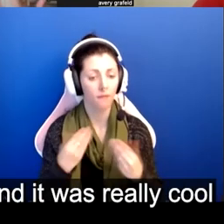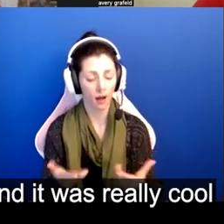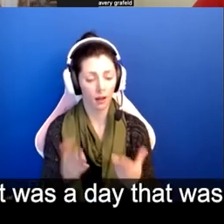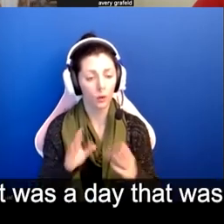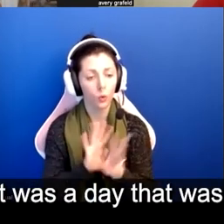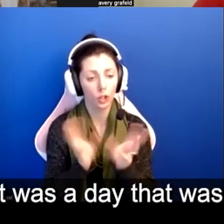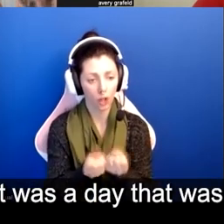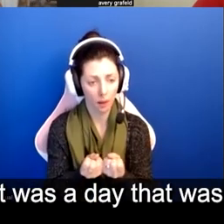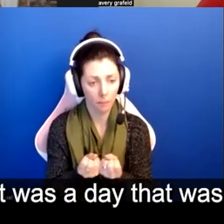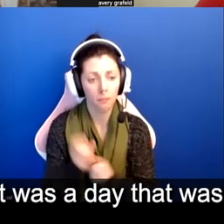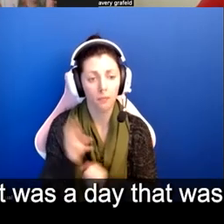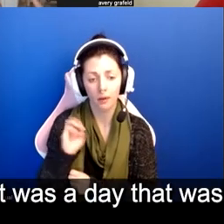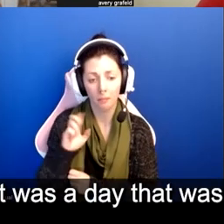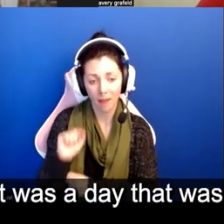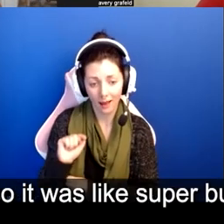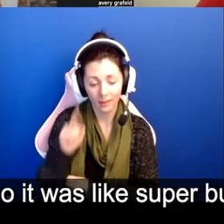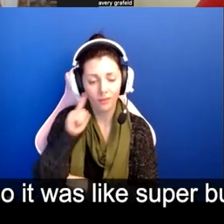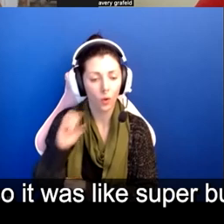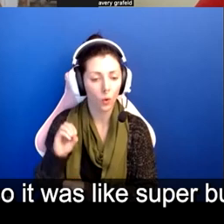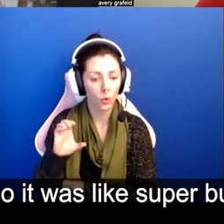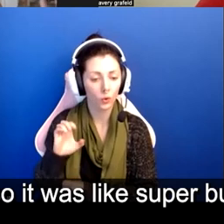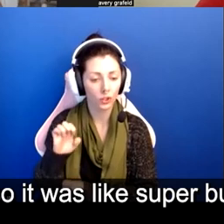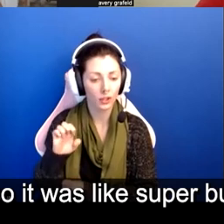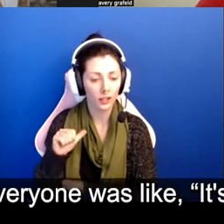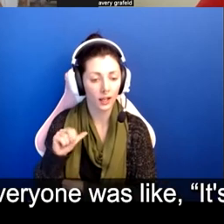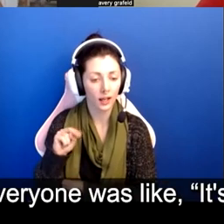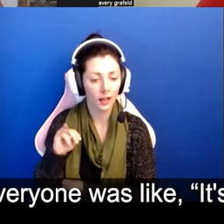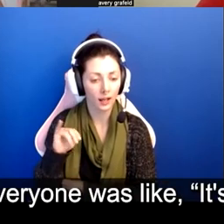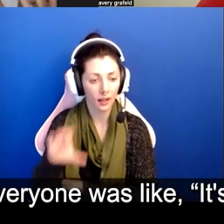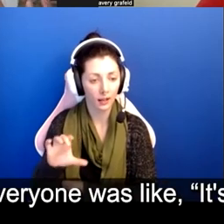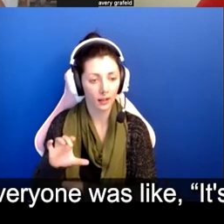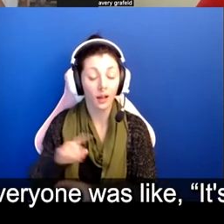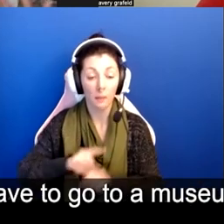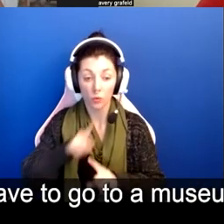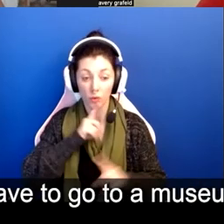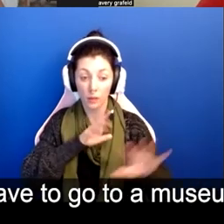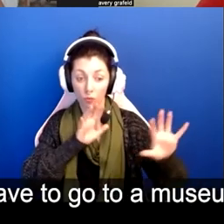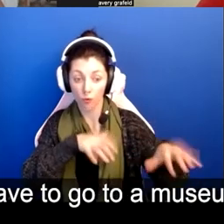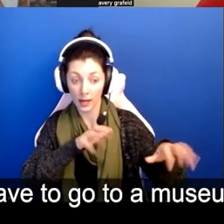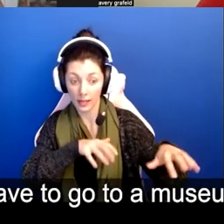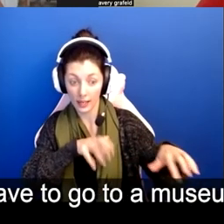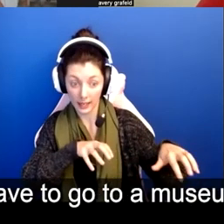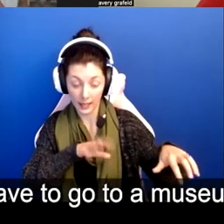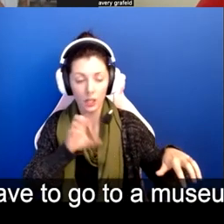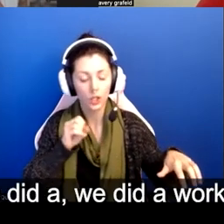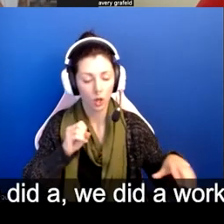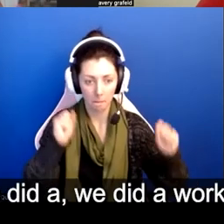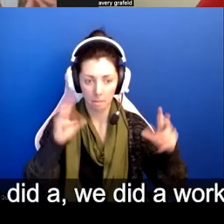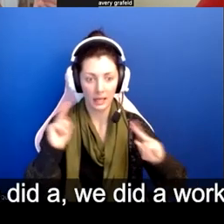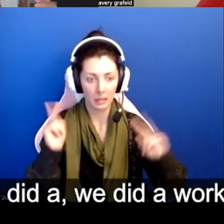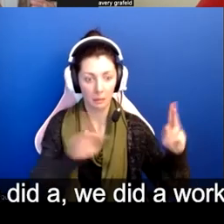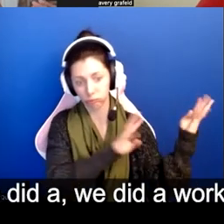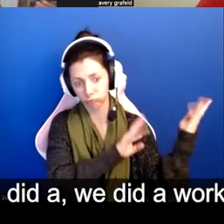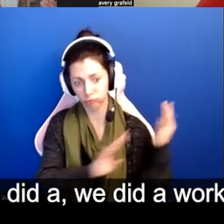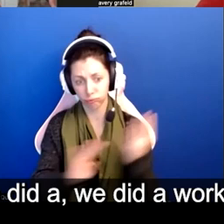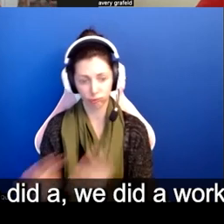was really cool because it was a day that was raining, and so it was like super busy because everyone was like, it's raining, we have to go to a museum. And we